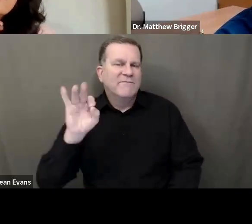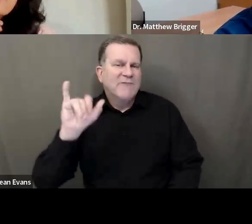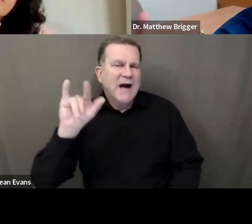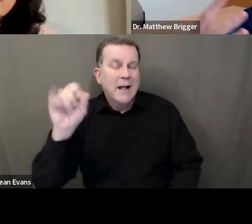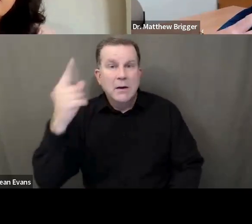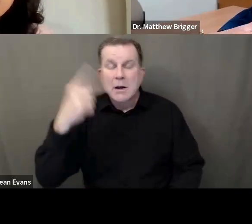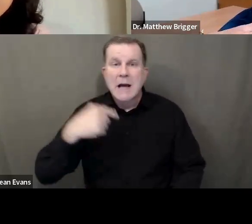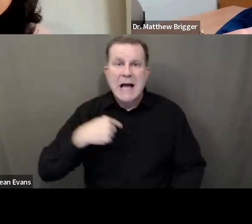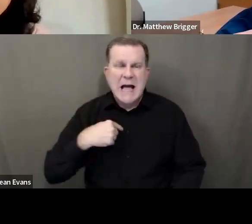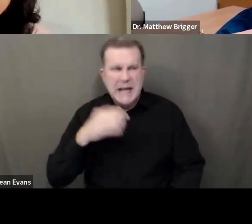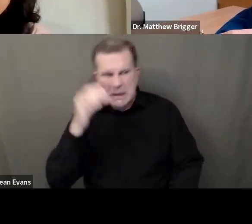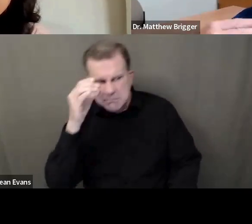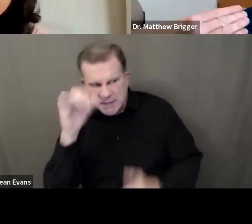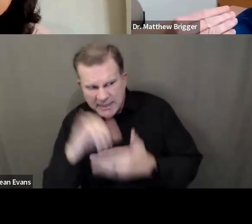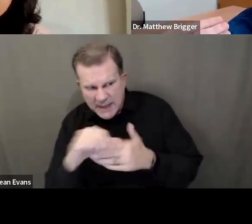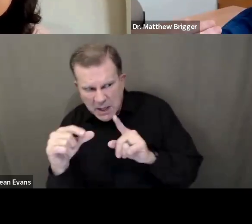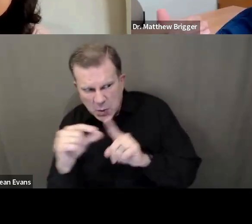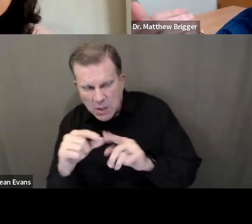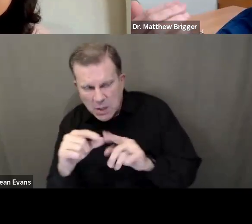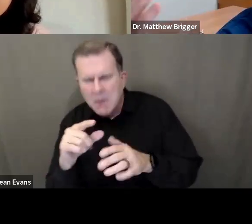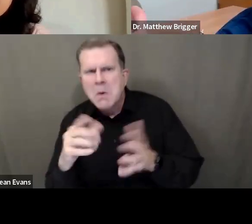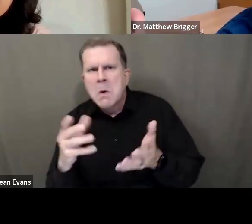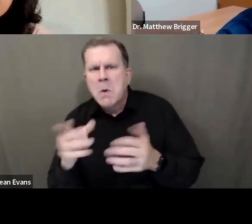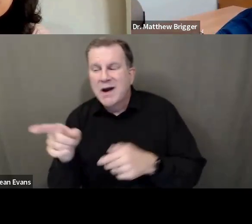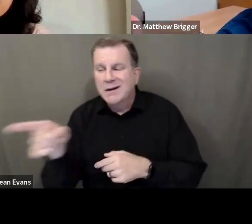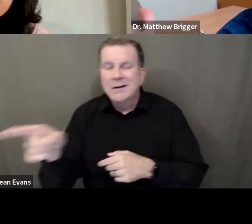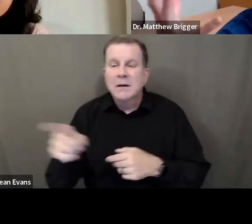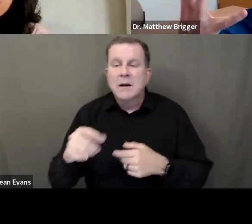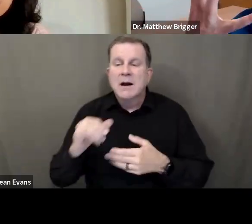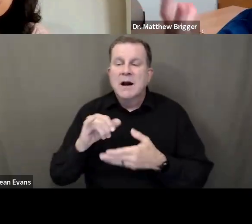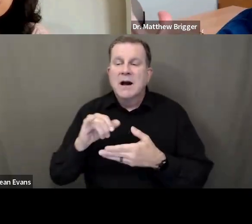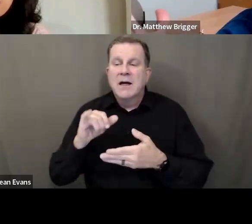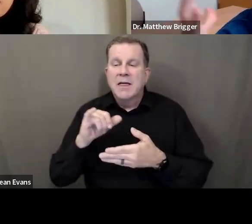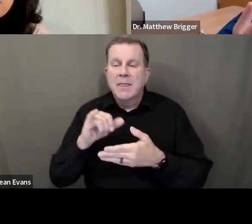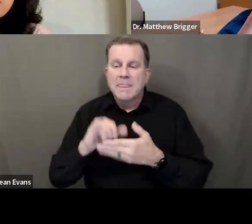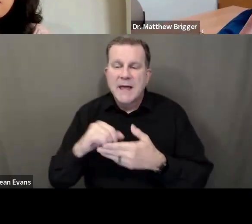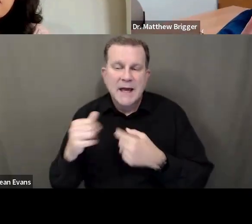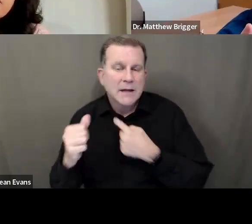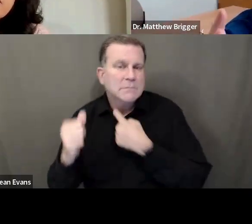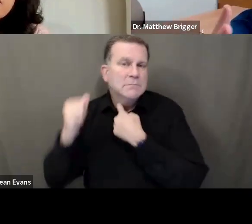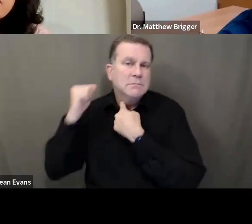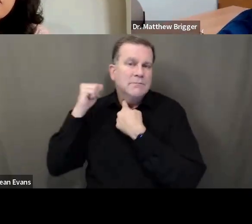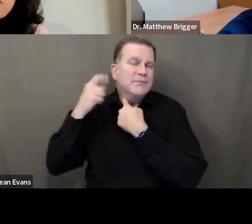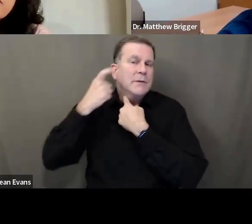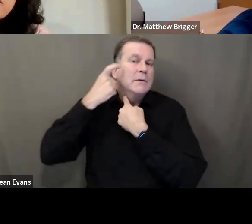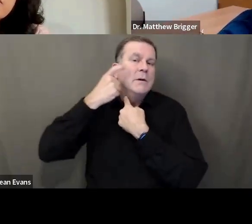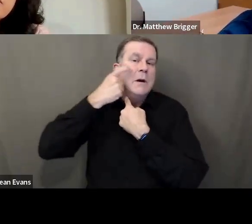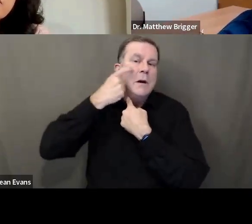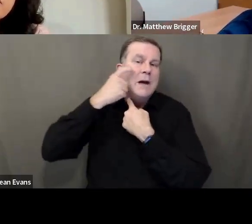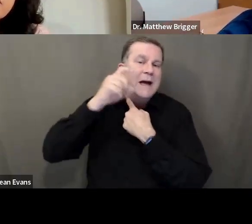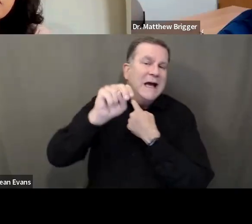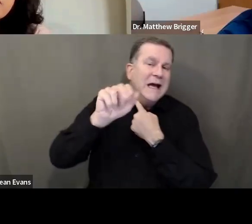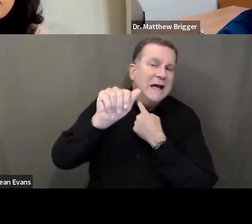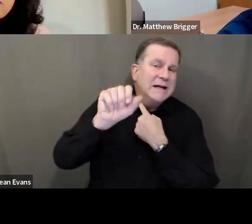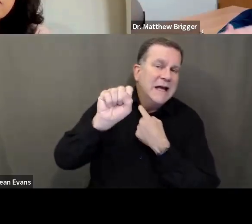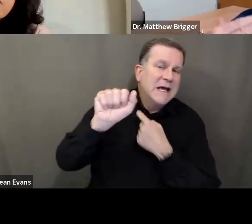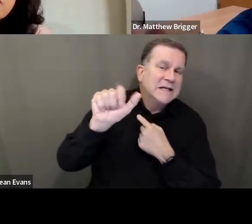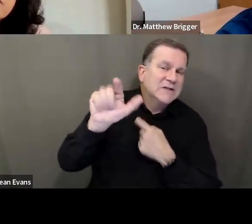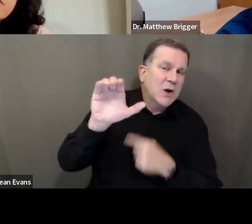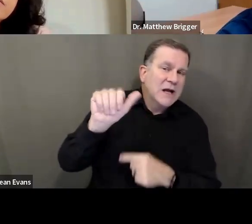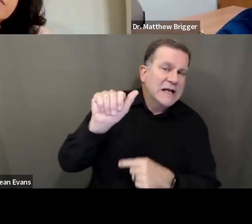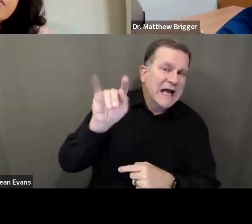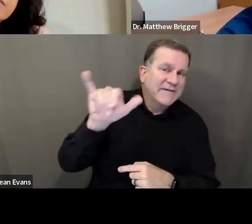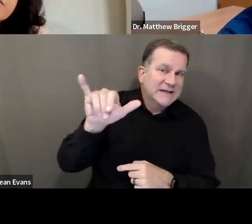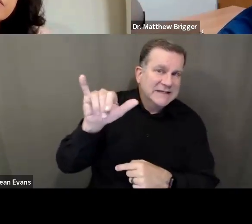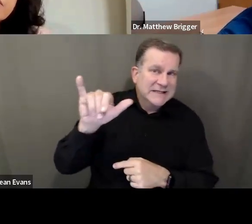want to know is what is the integrity of the posterior, so the nasal cavity and the nasal pharynx. And so